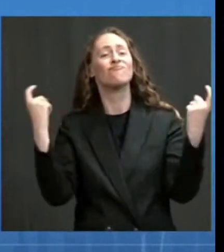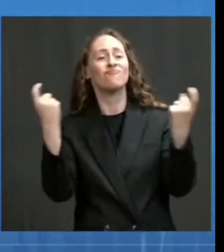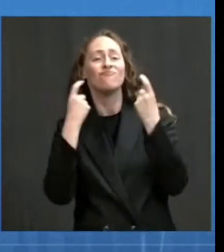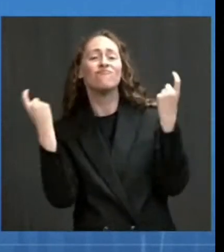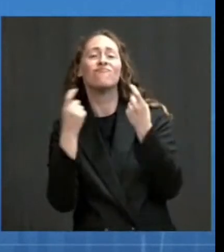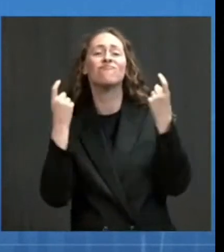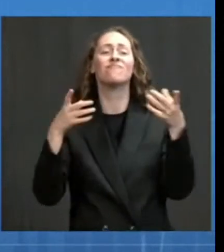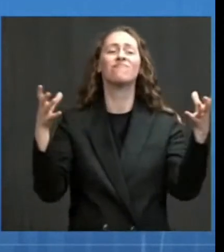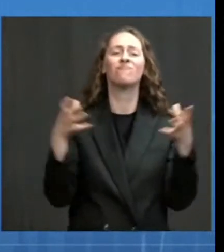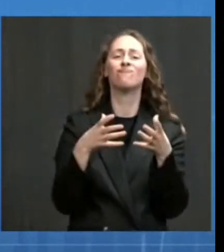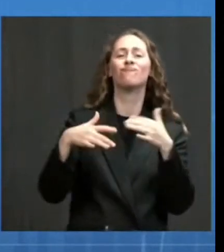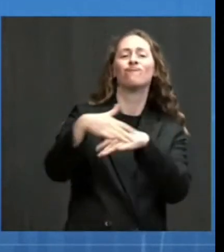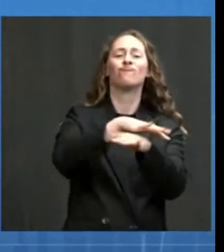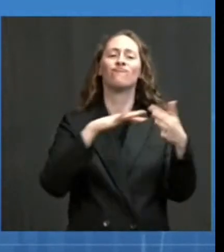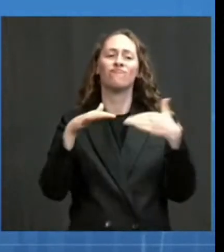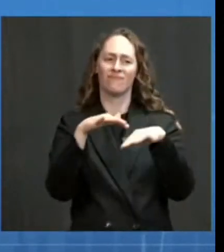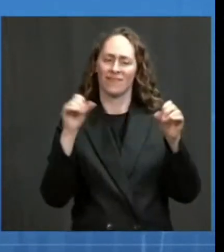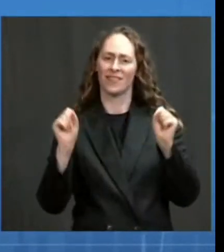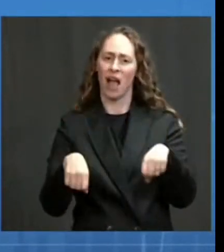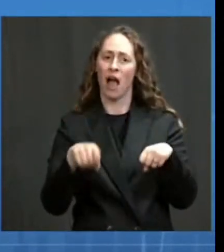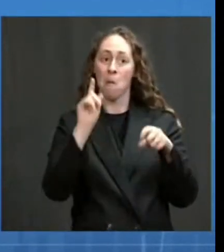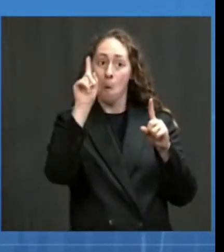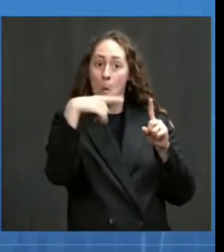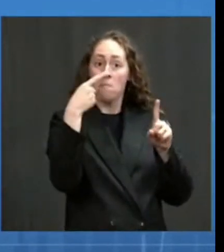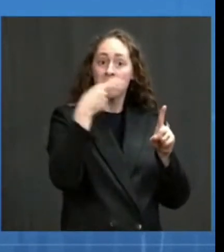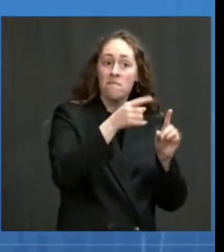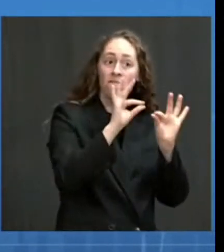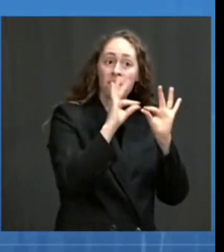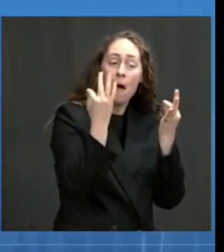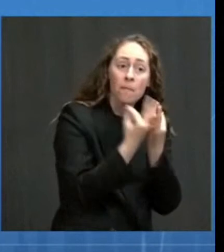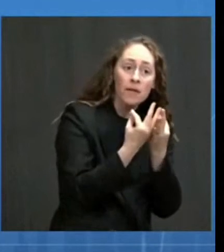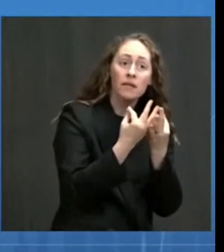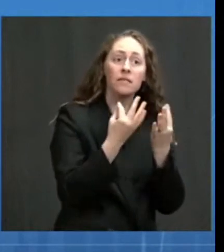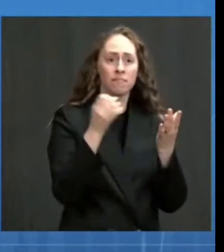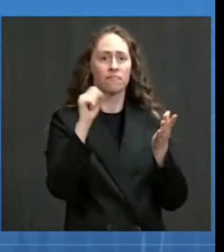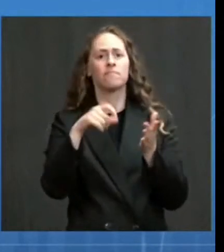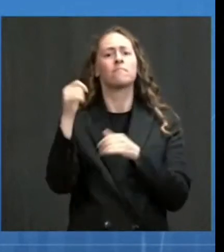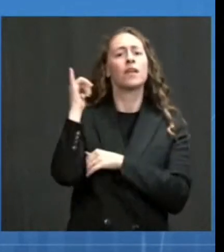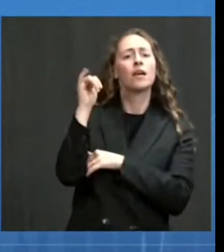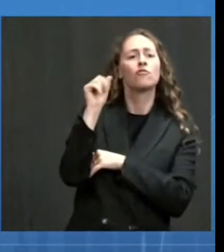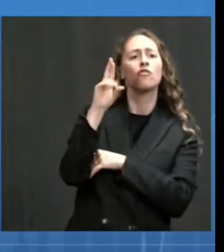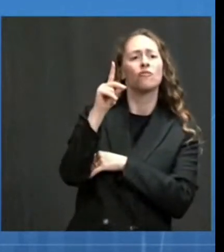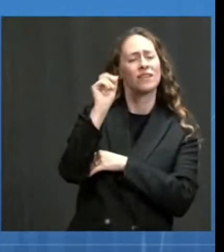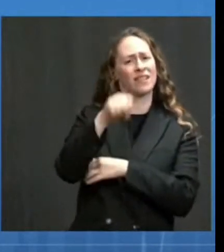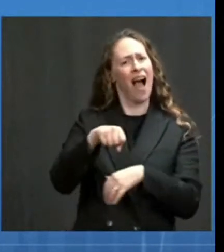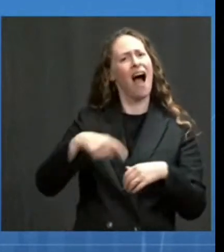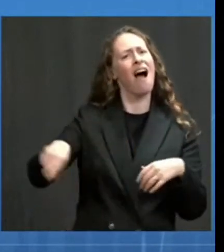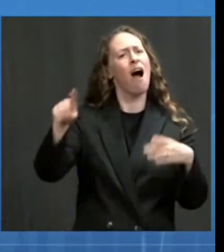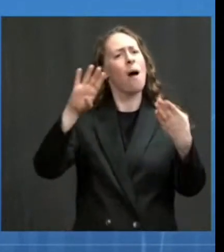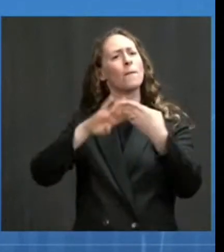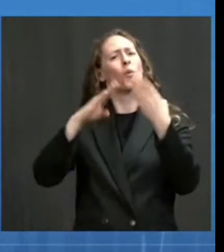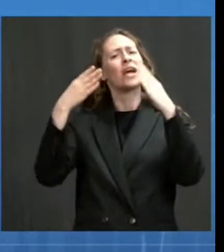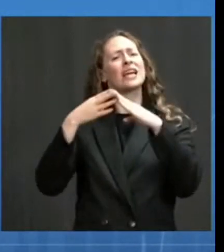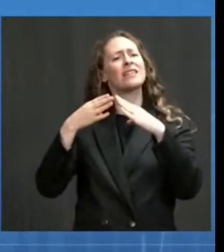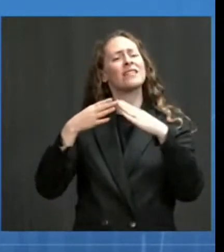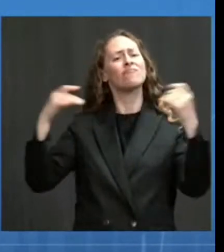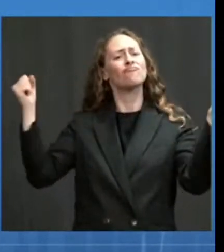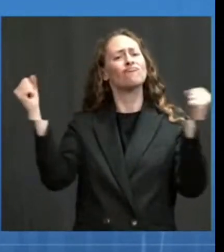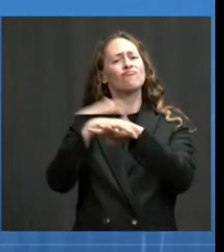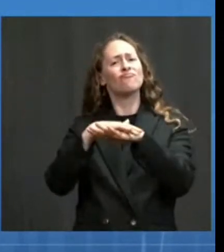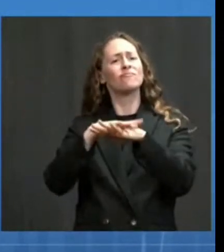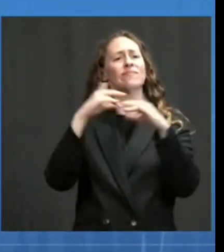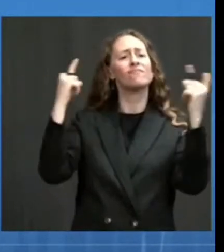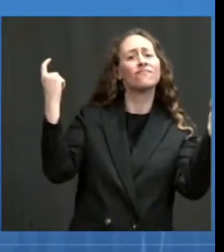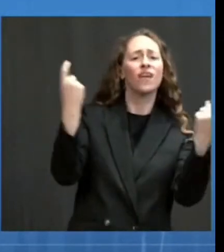their families and close friends, community, small larger cookouts. Parades and fireworks. But with their community for larger festivals. Celebrating our country's July 4th